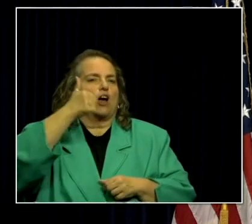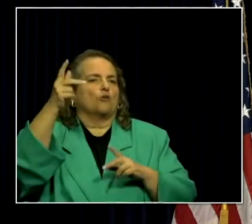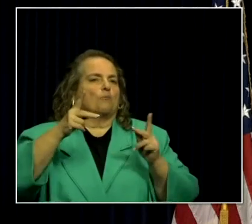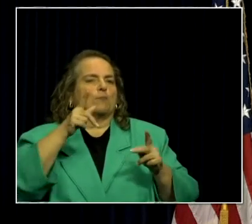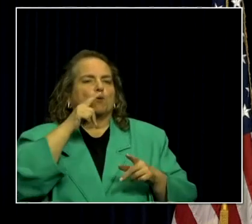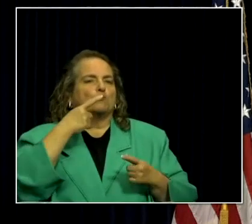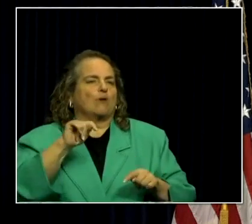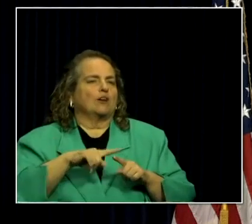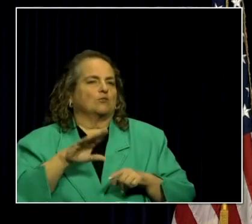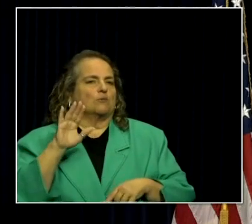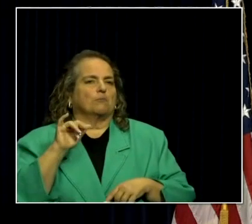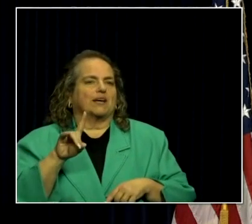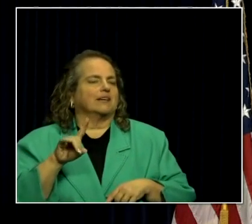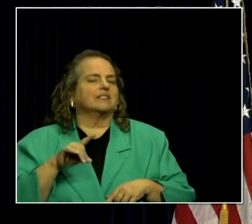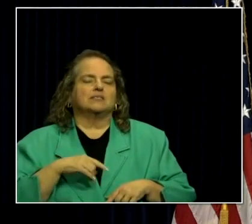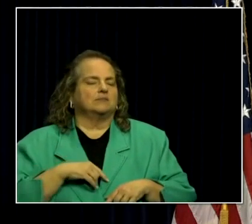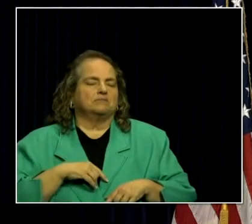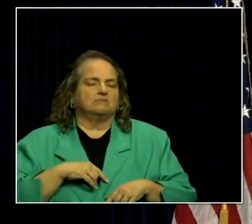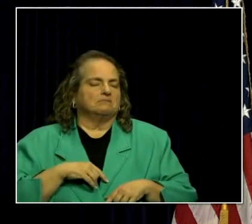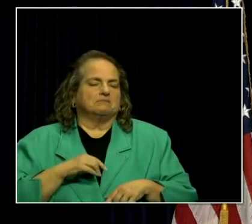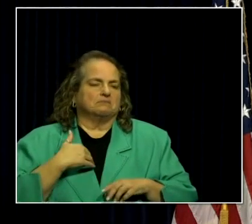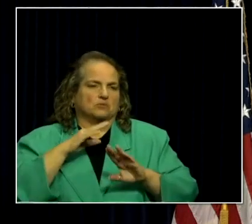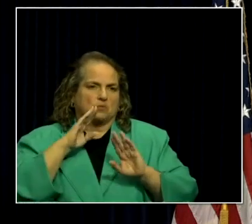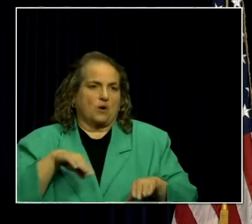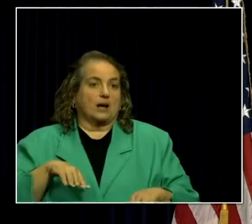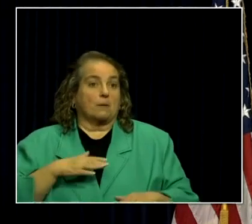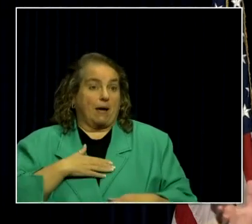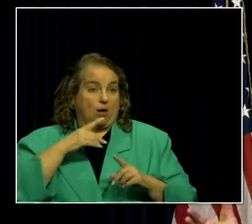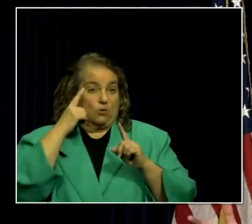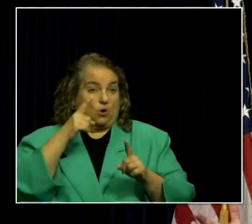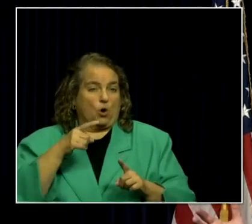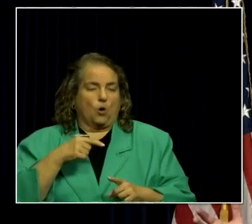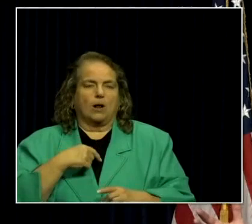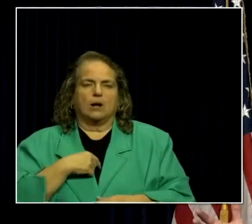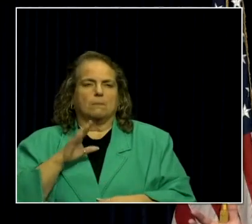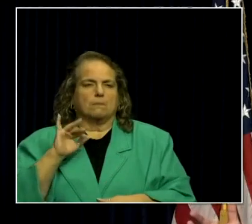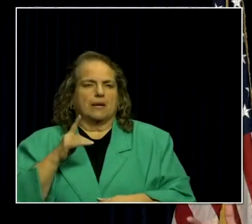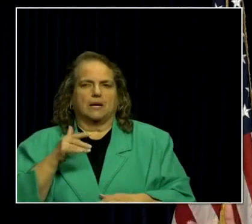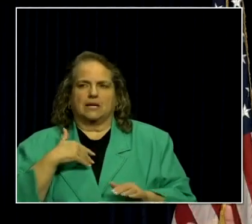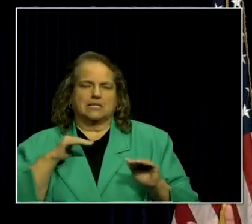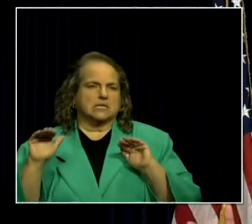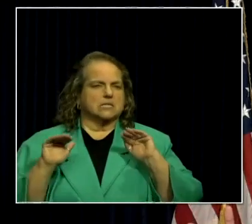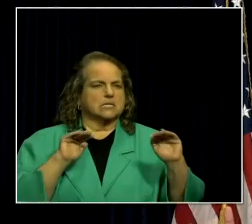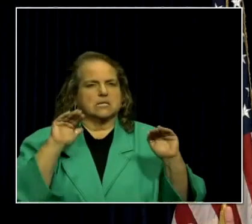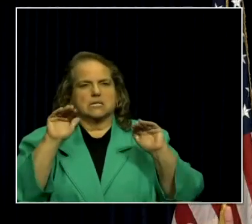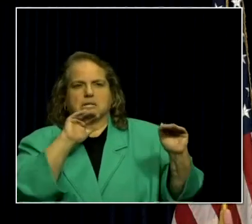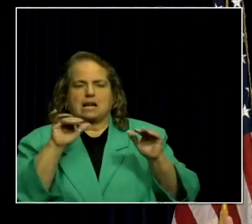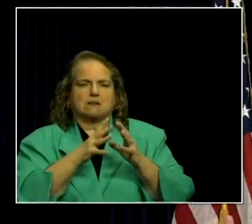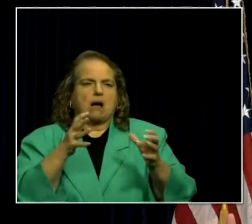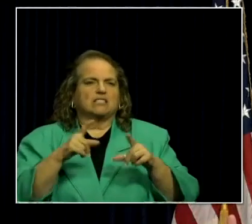goal is to do everything I can to get us as much as possible. The system is different